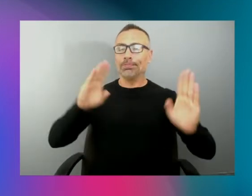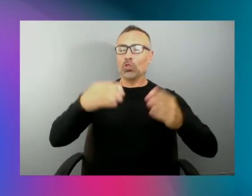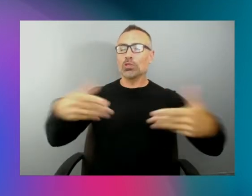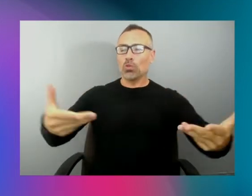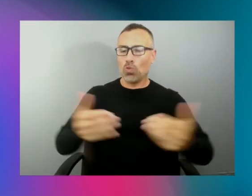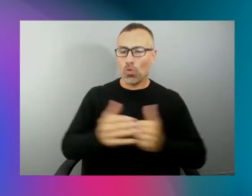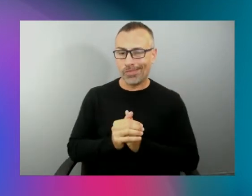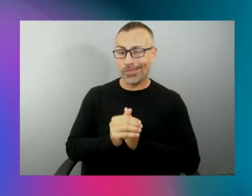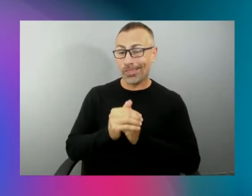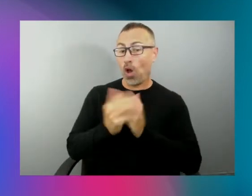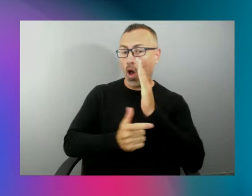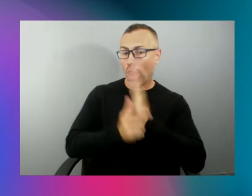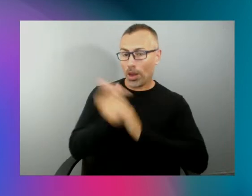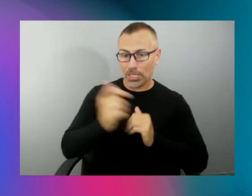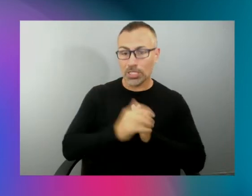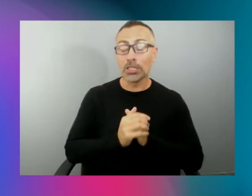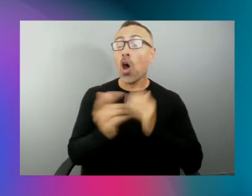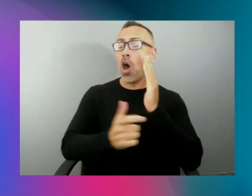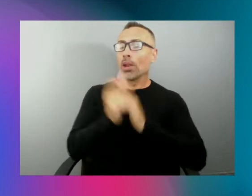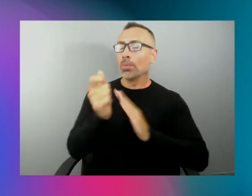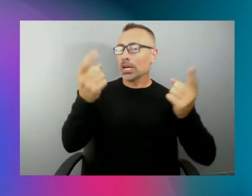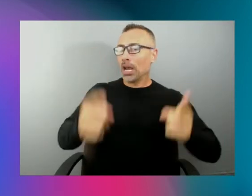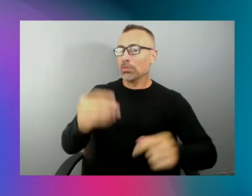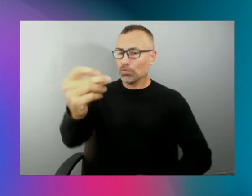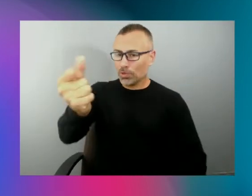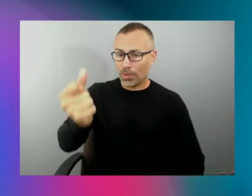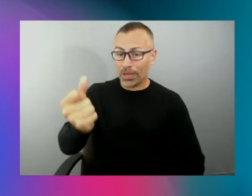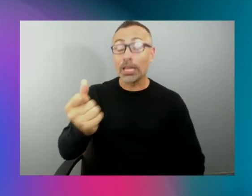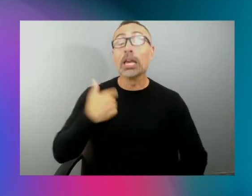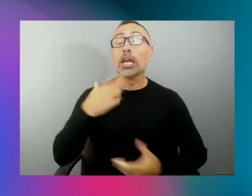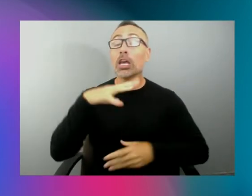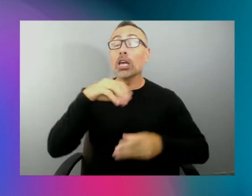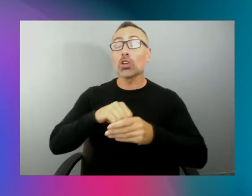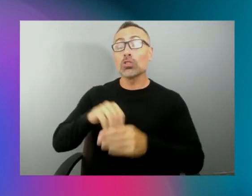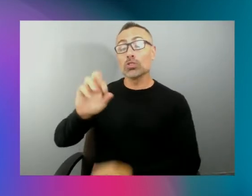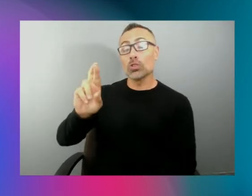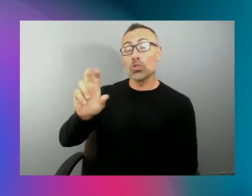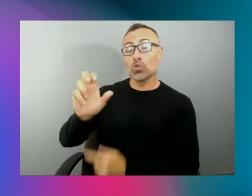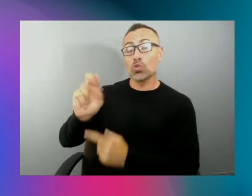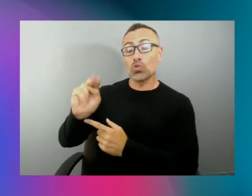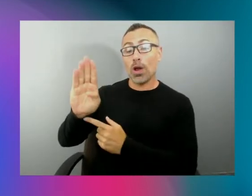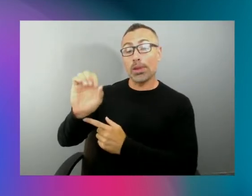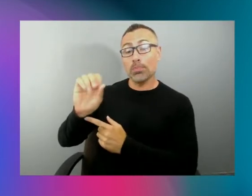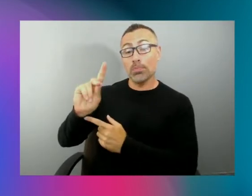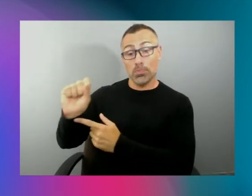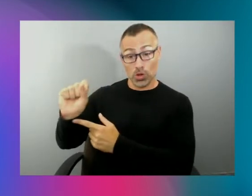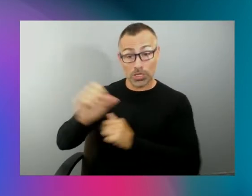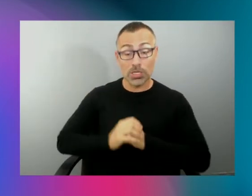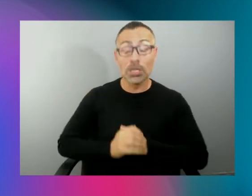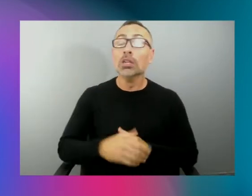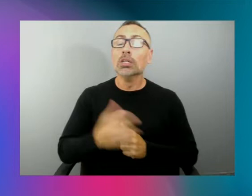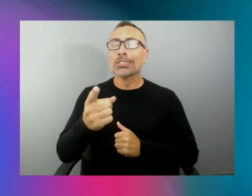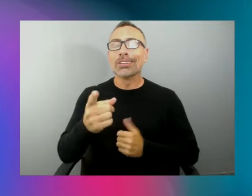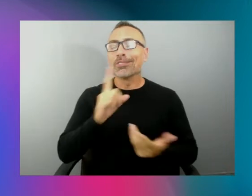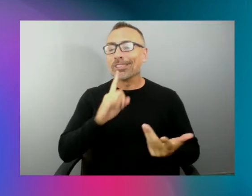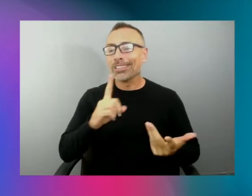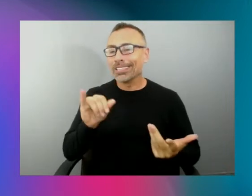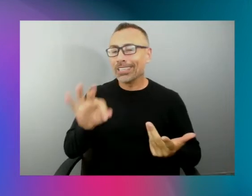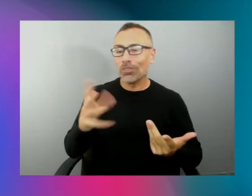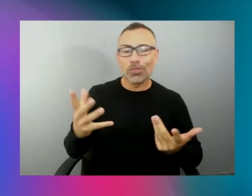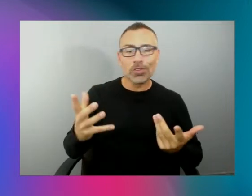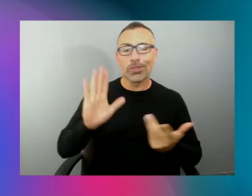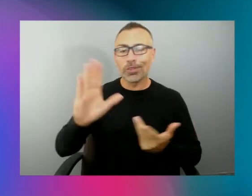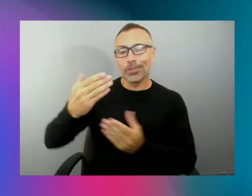runbooks. Runbook is nothing but like if you need to basically say that my S3 bucket need